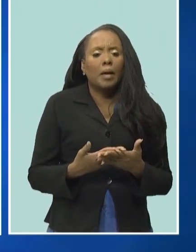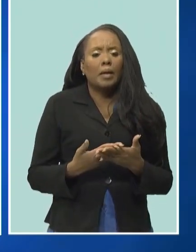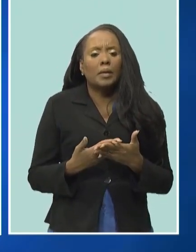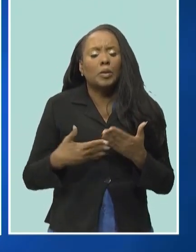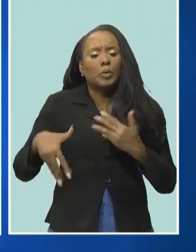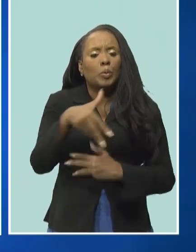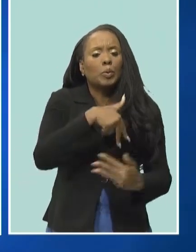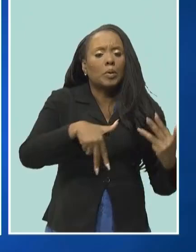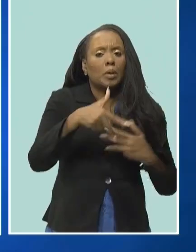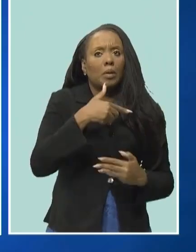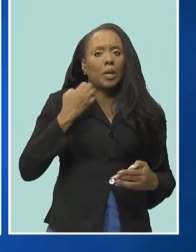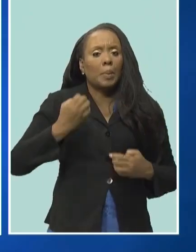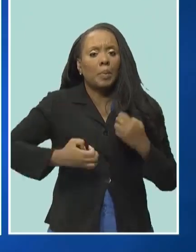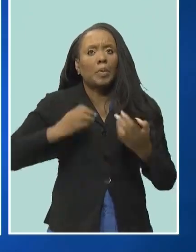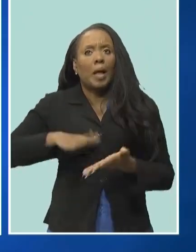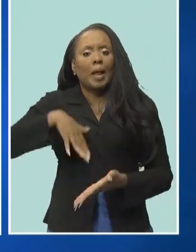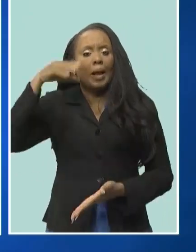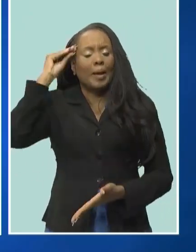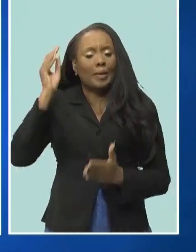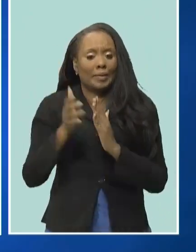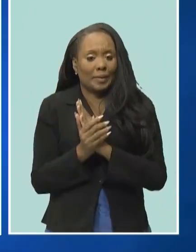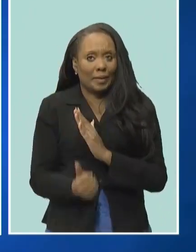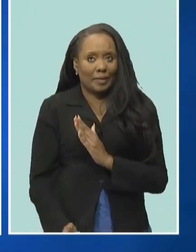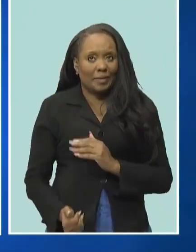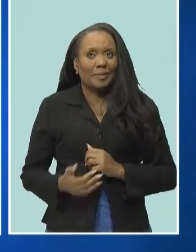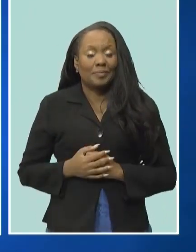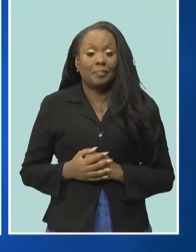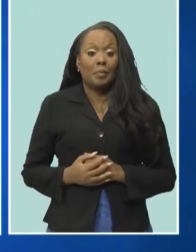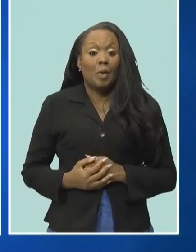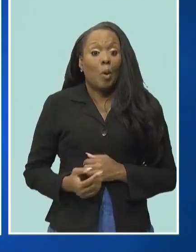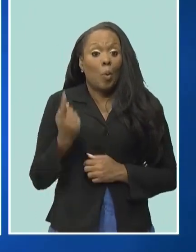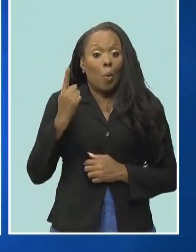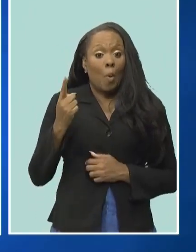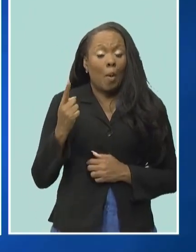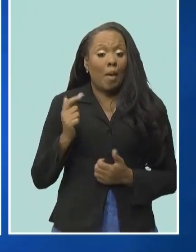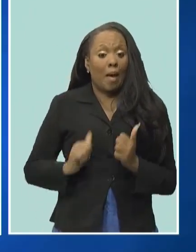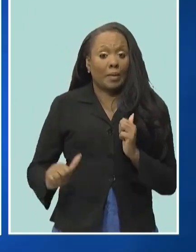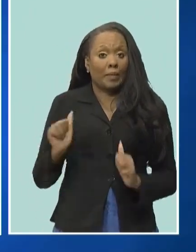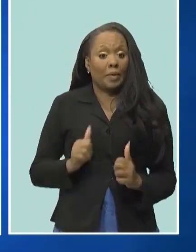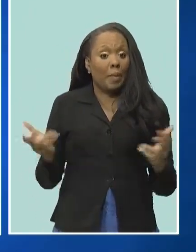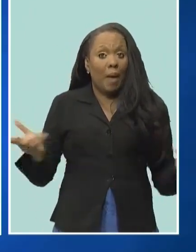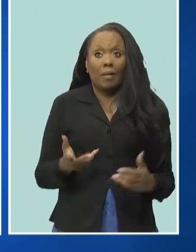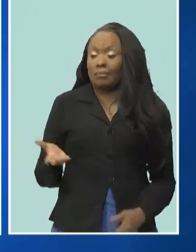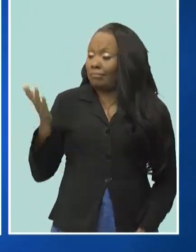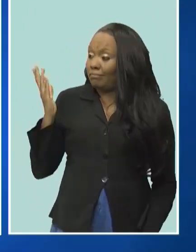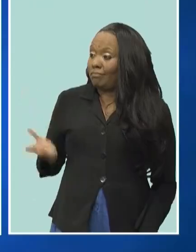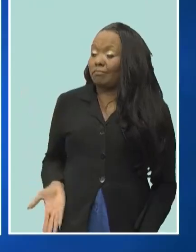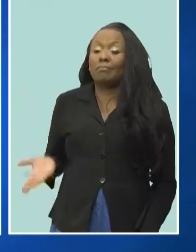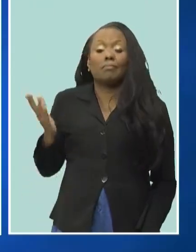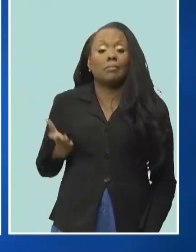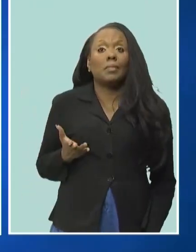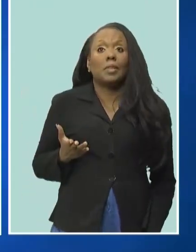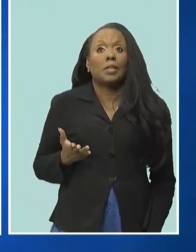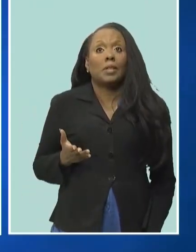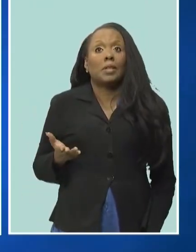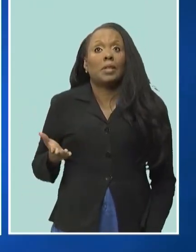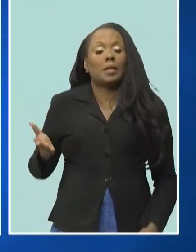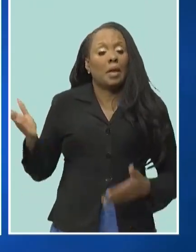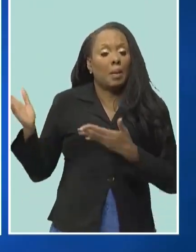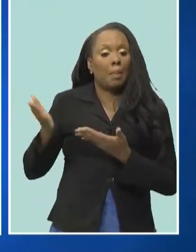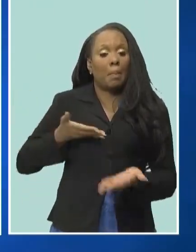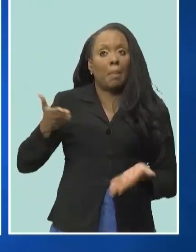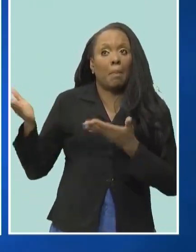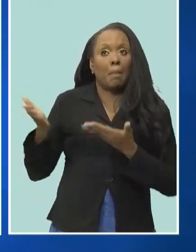skills. One of the main activities under the challenge has been a food drive where a range of items are collected in barrels at the